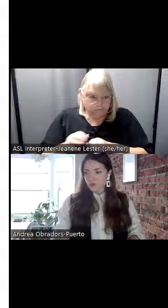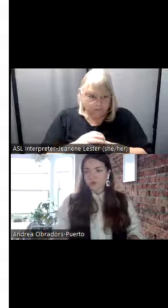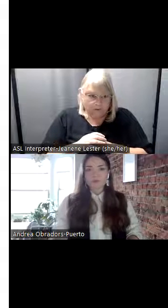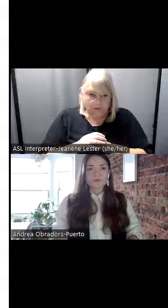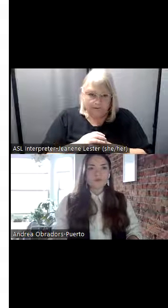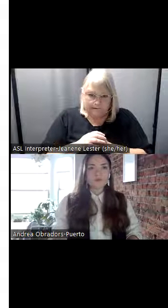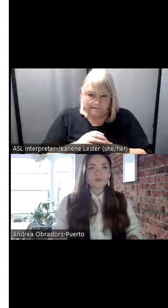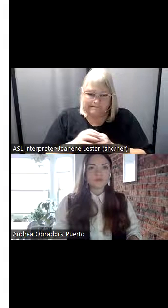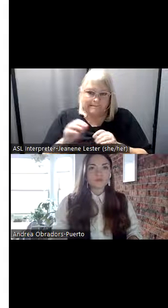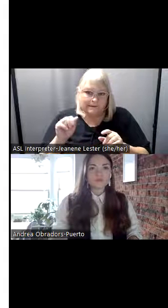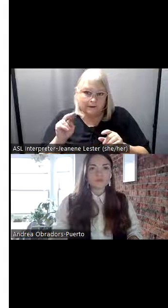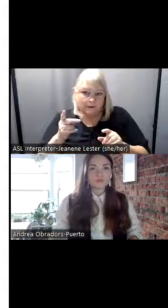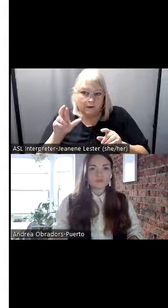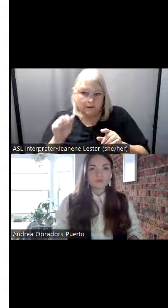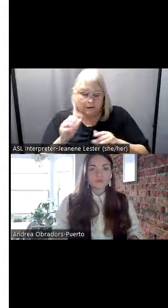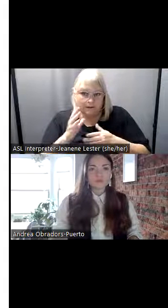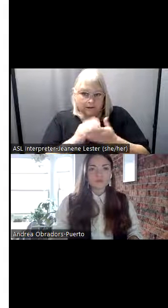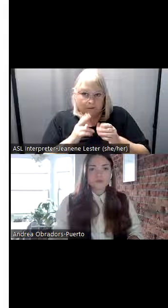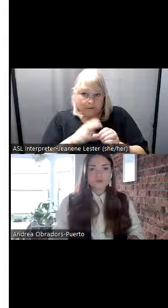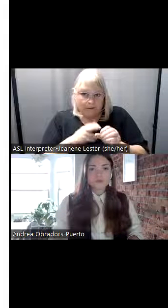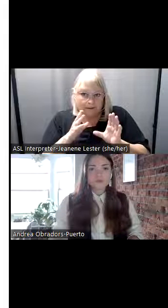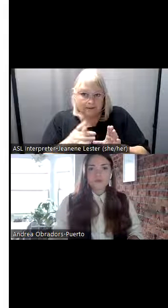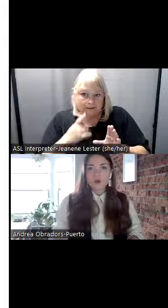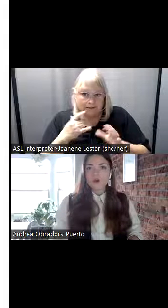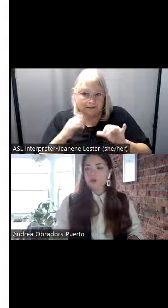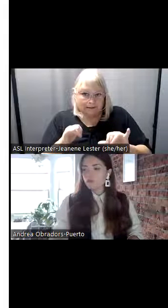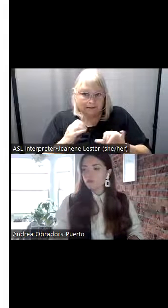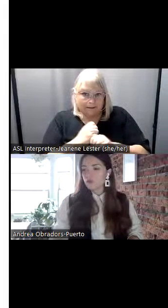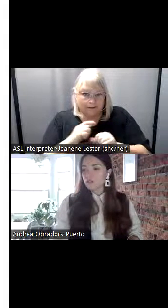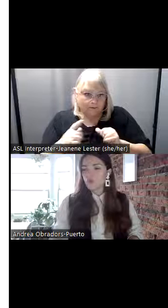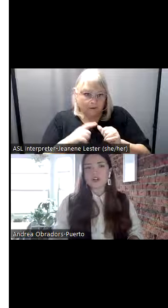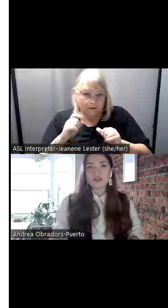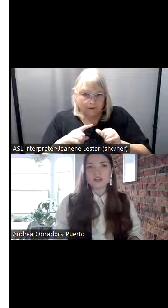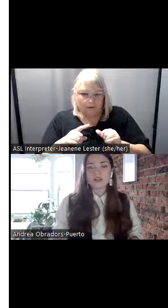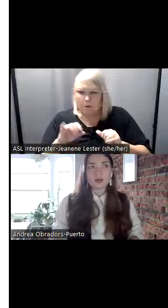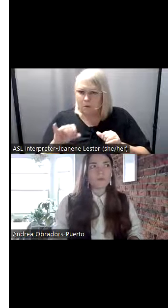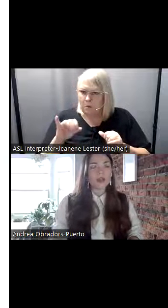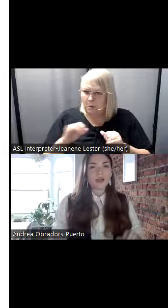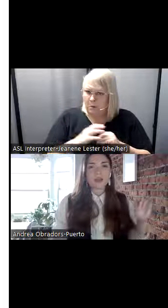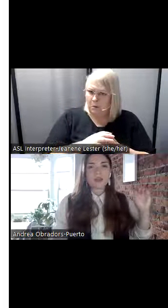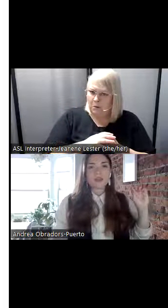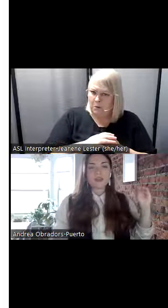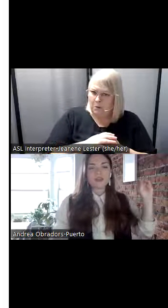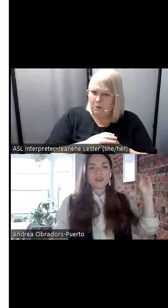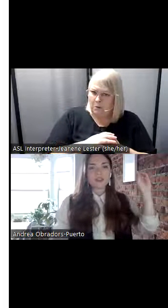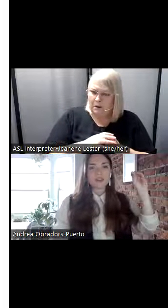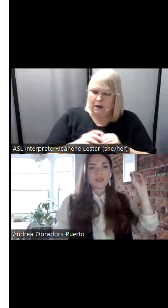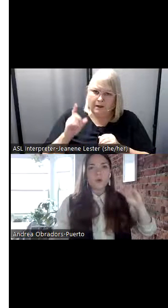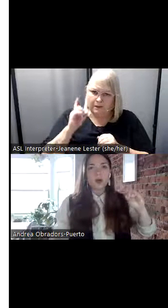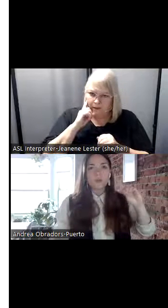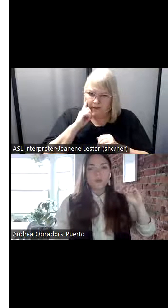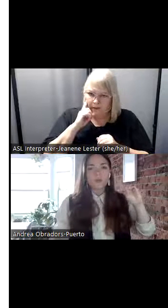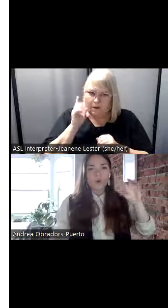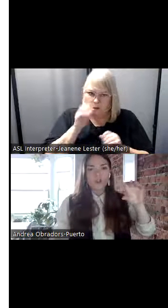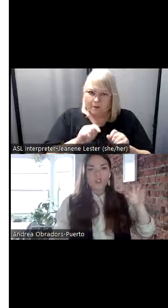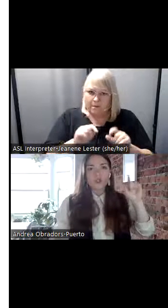Andrea, some participants are noting that they're still getting the first question of how they. Oh, that's weird. I think that it's gonna